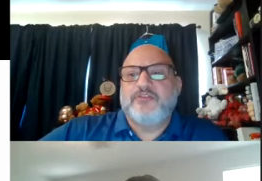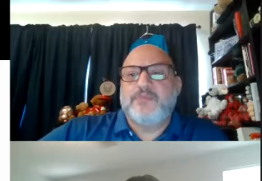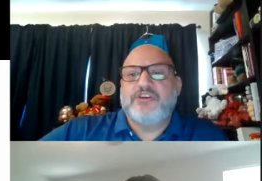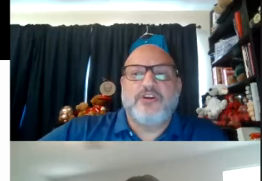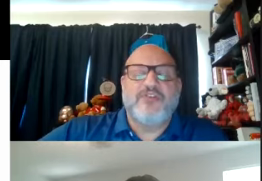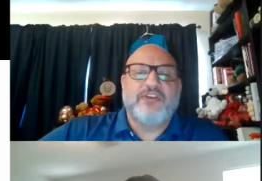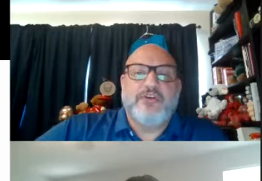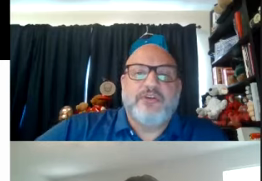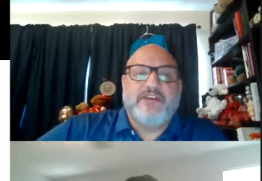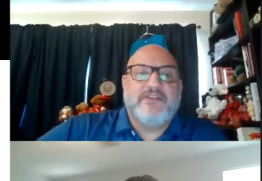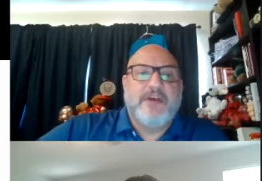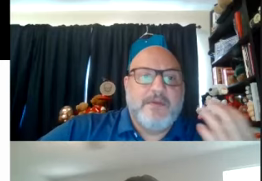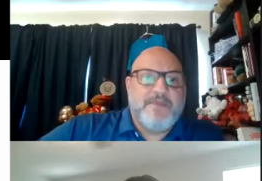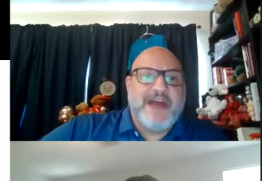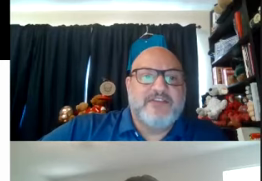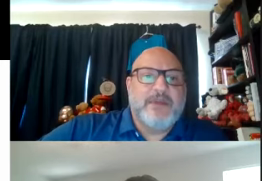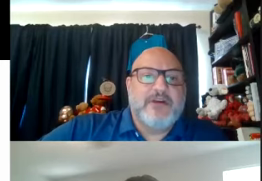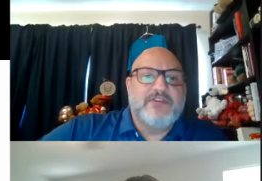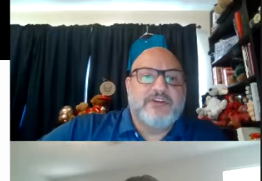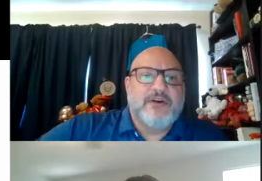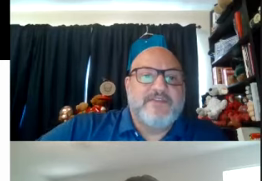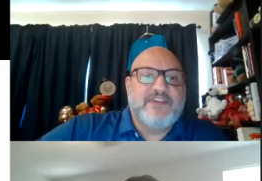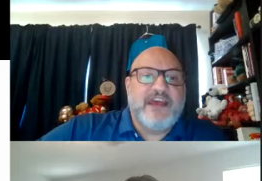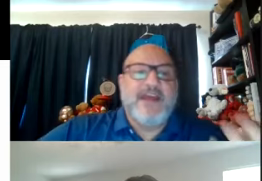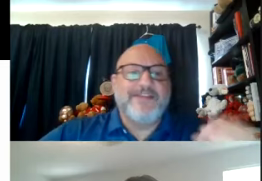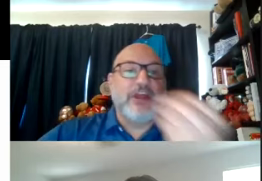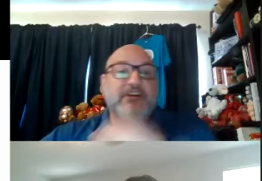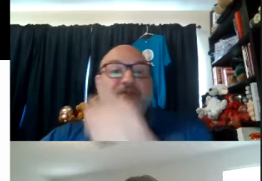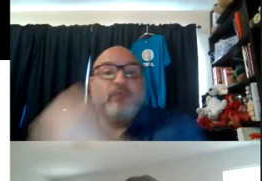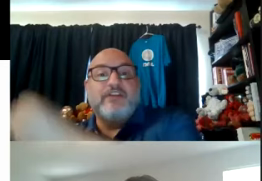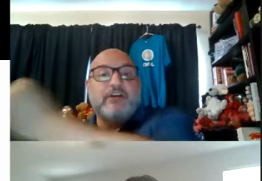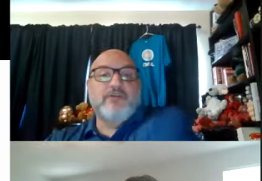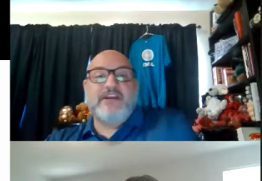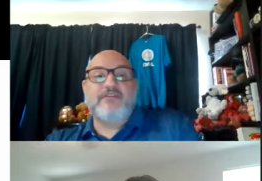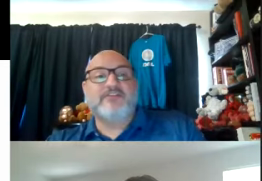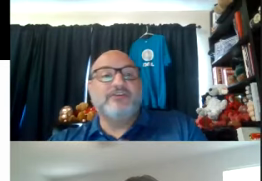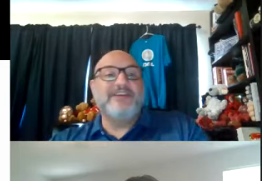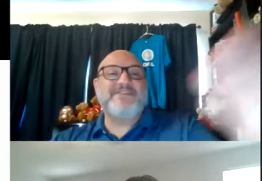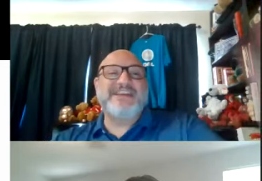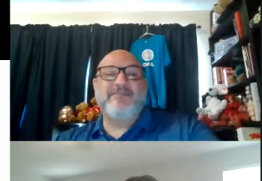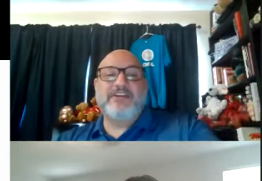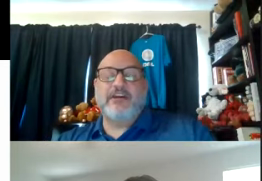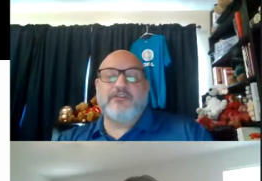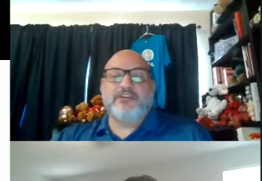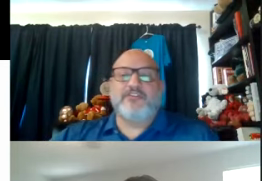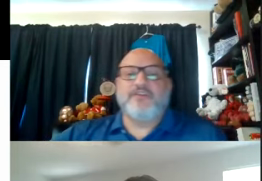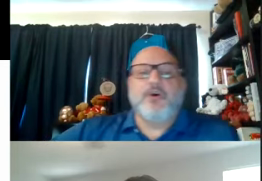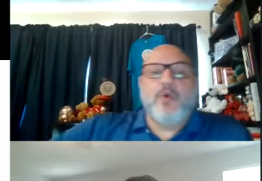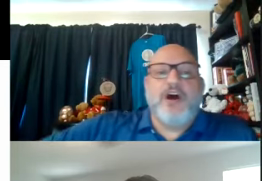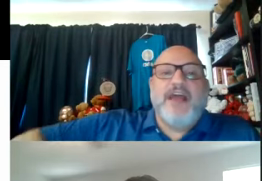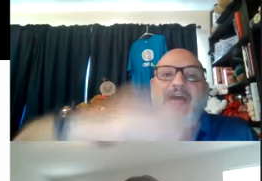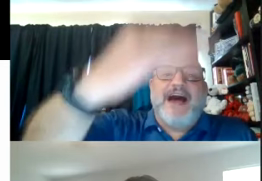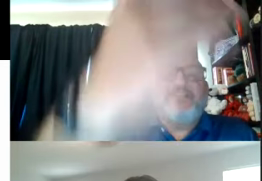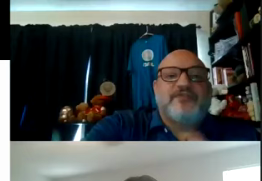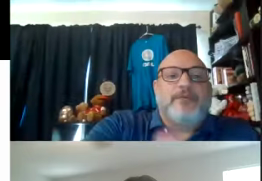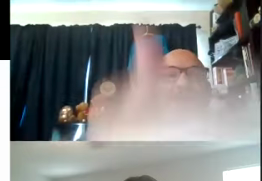and the transcription occurs in the nucleus, that is a comparison. You don't have to say they're different in where they're located, right? So you don't even have to give me the characteristics if you don't